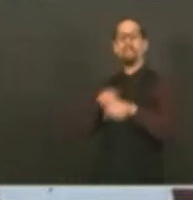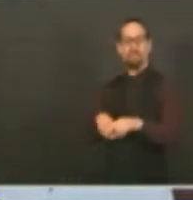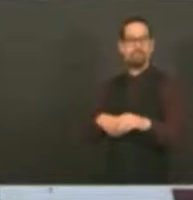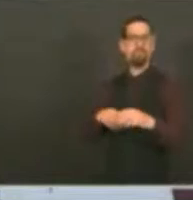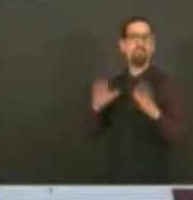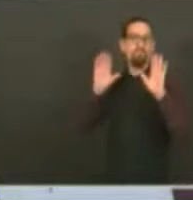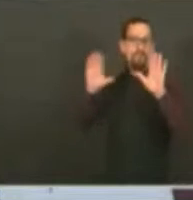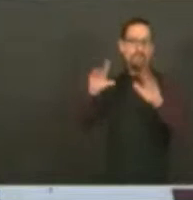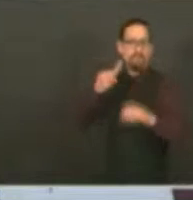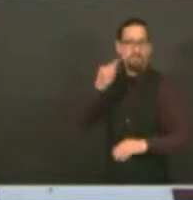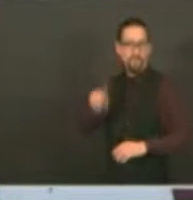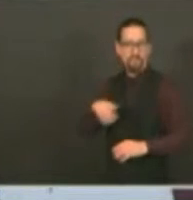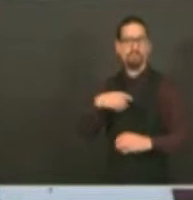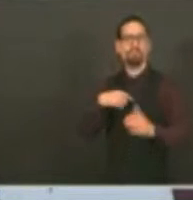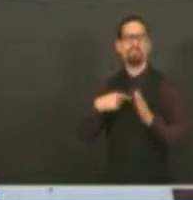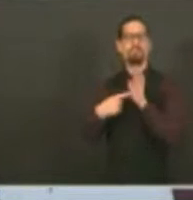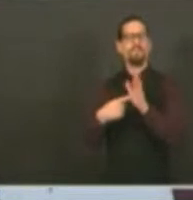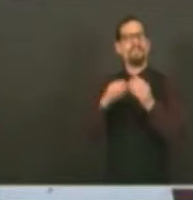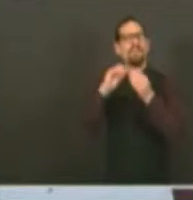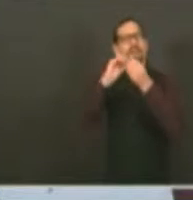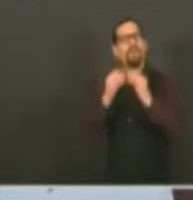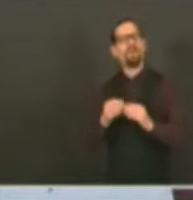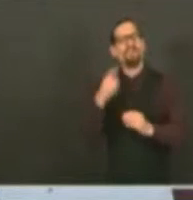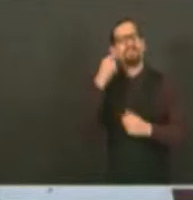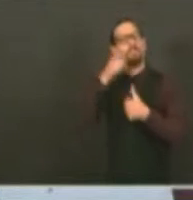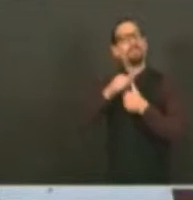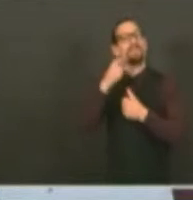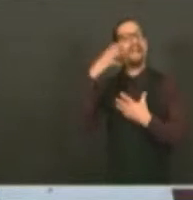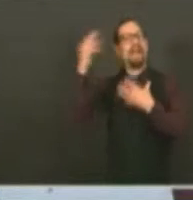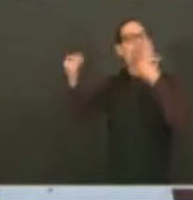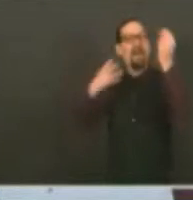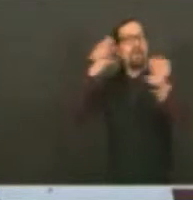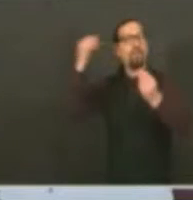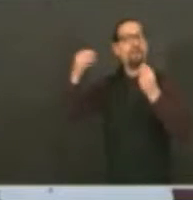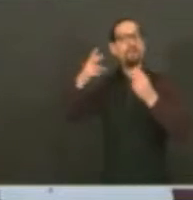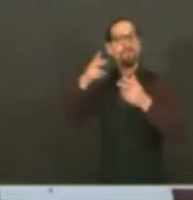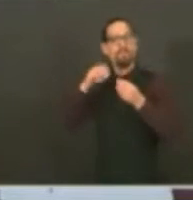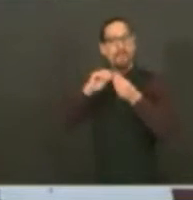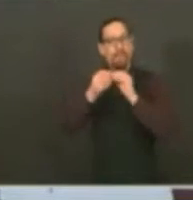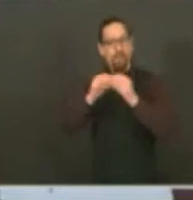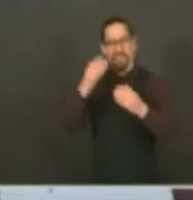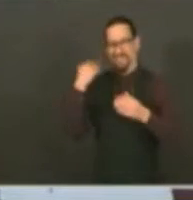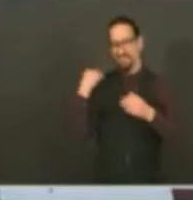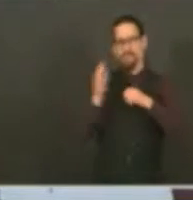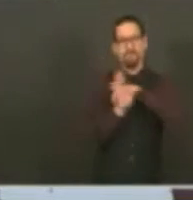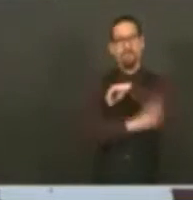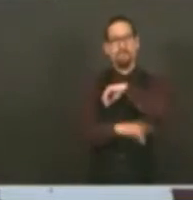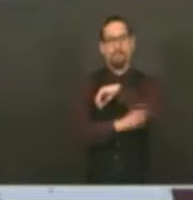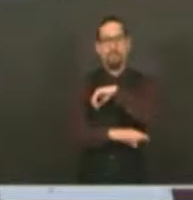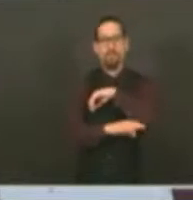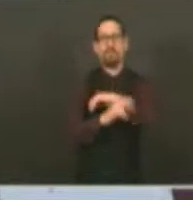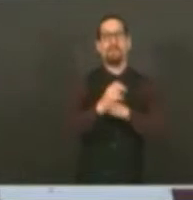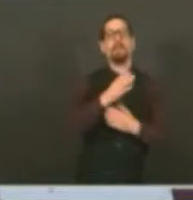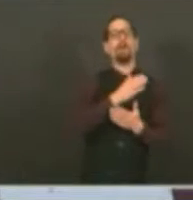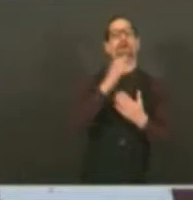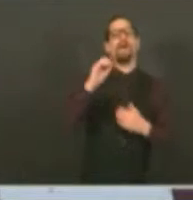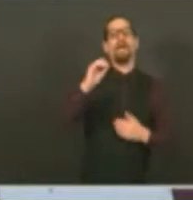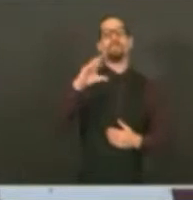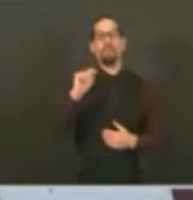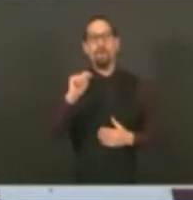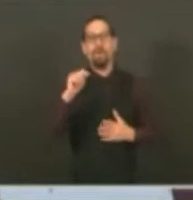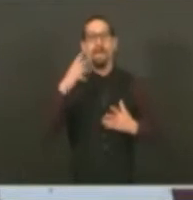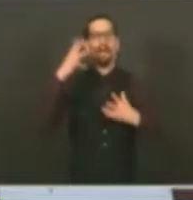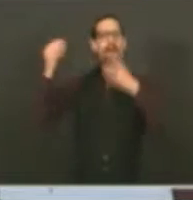really increased in mid-September and then again in October. We know we saw a lot of issues around